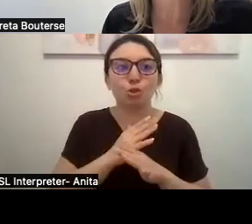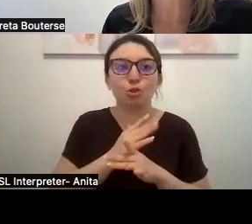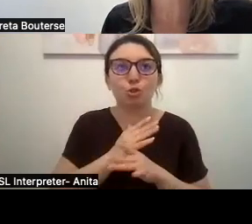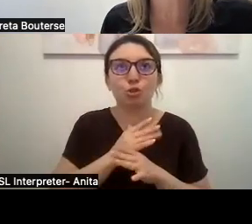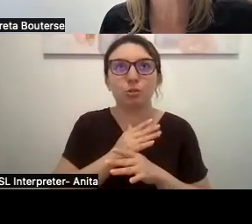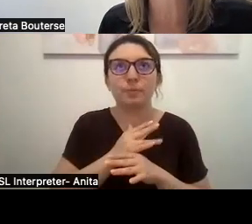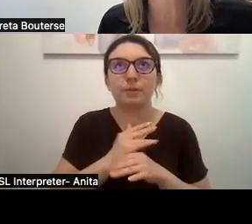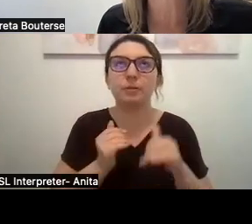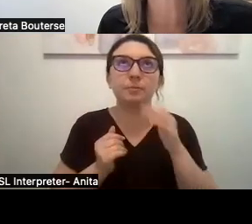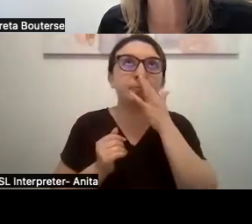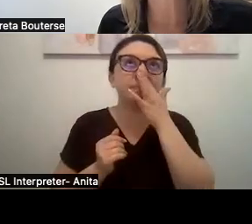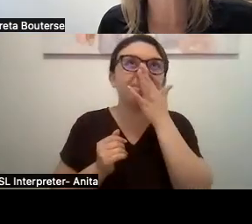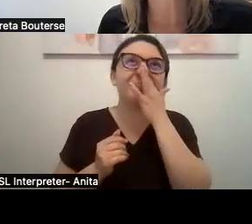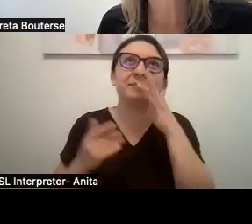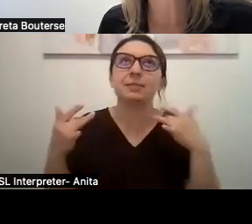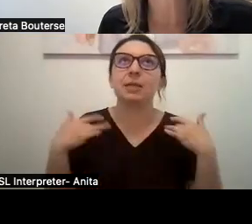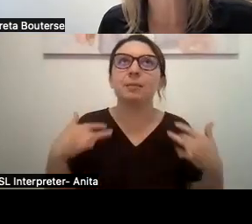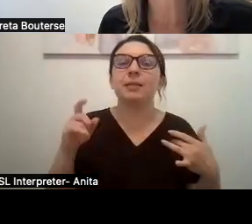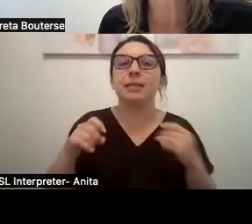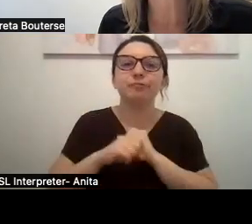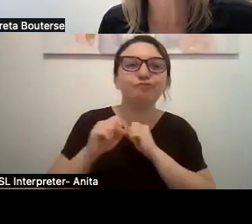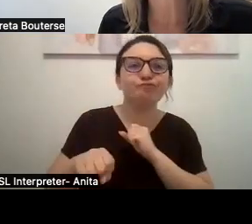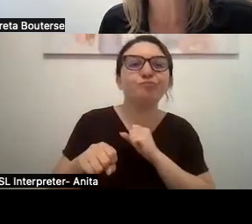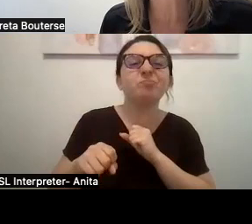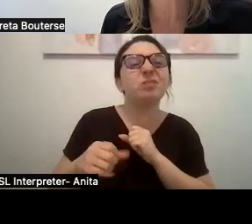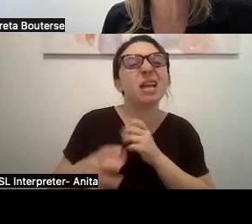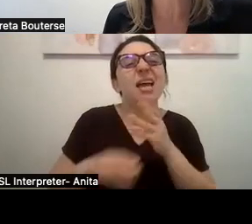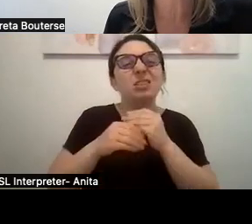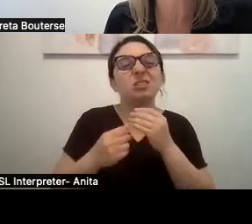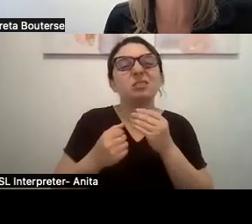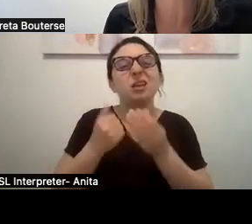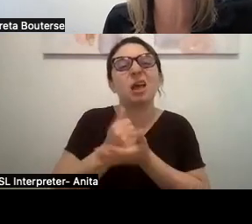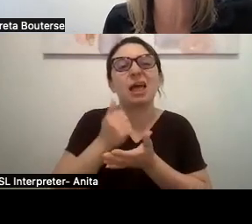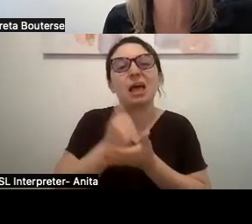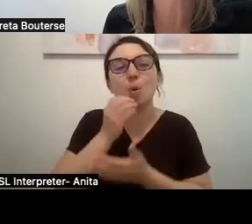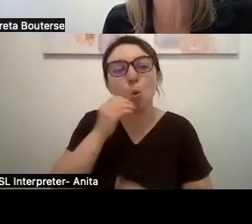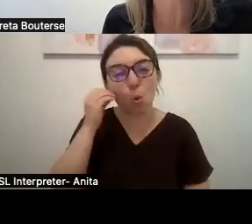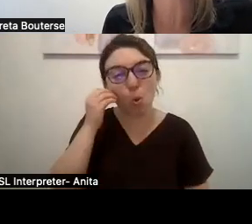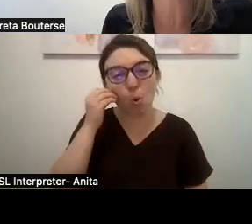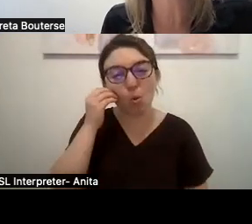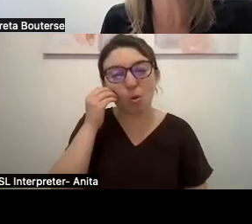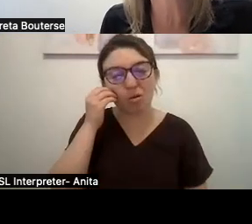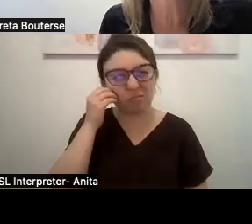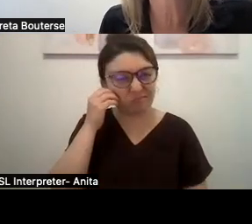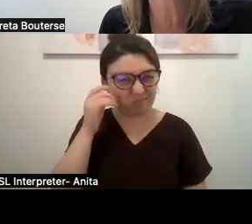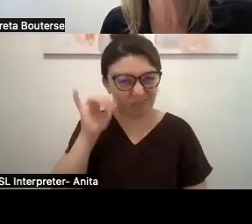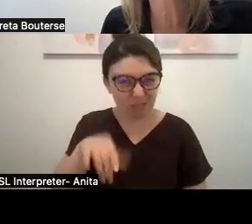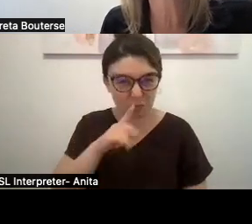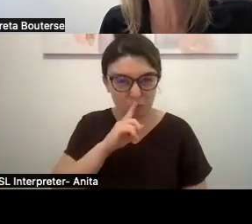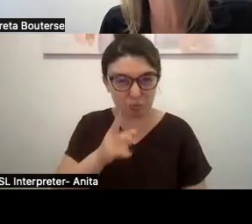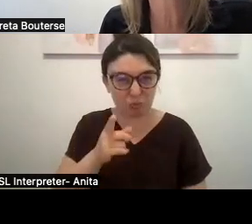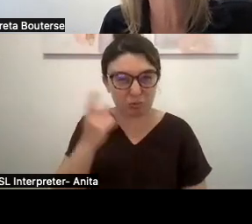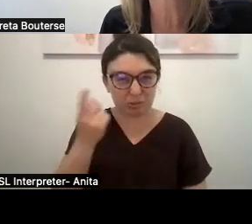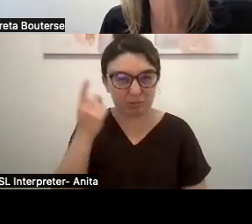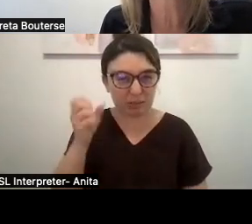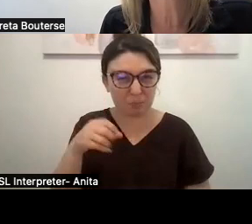usually need a little bit extra help or support at home, I believe they said. Is that something that